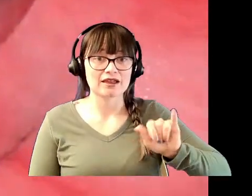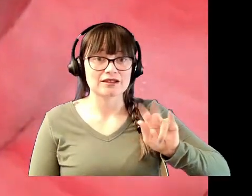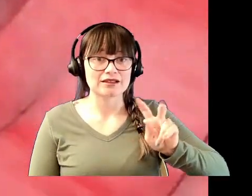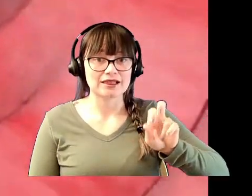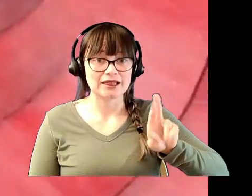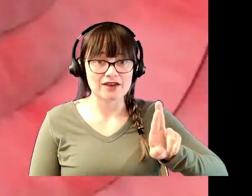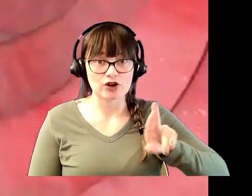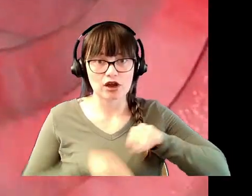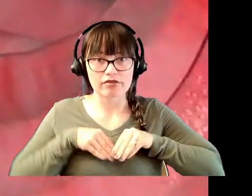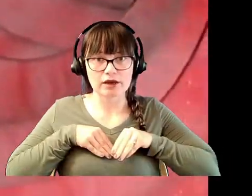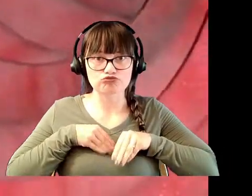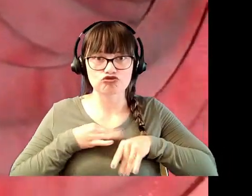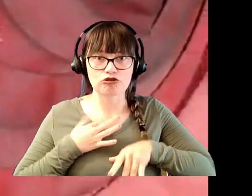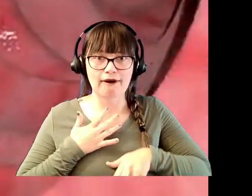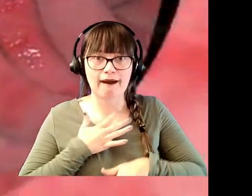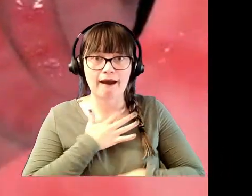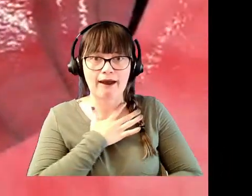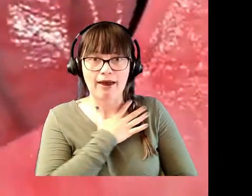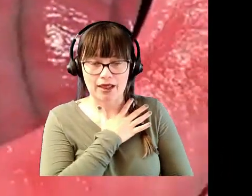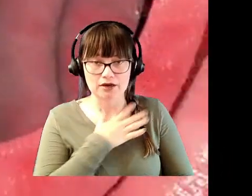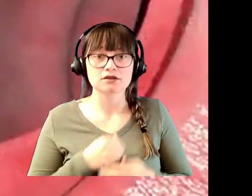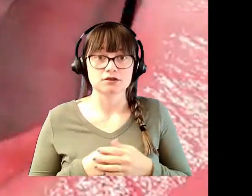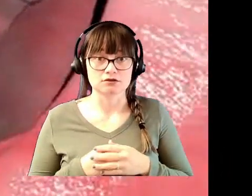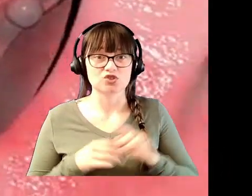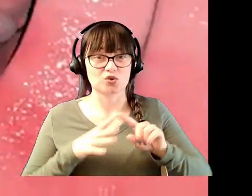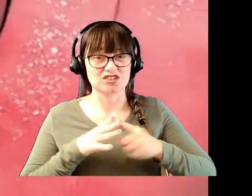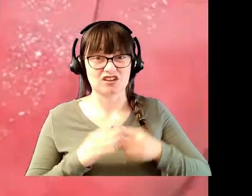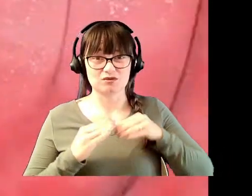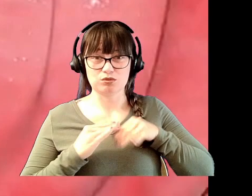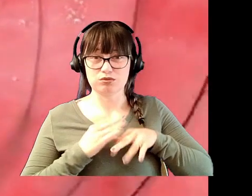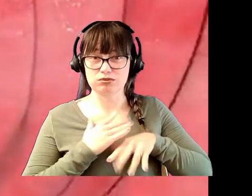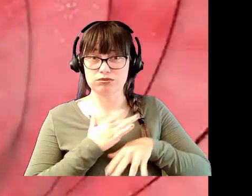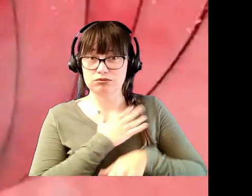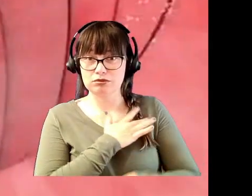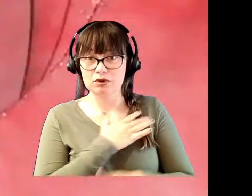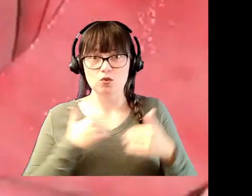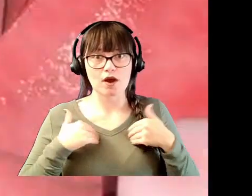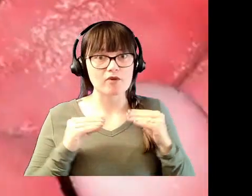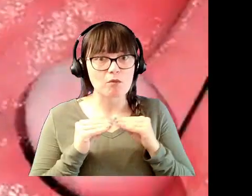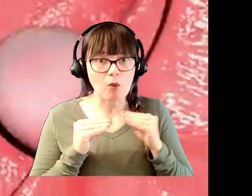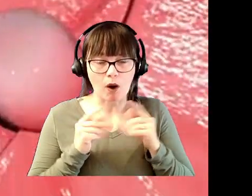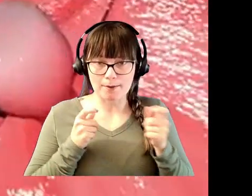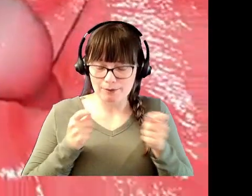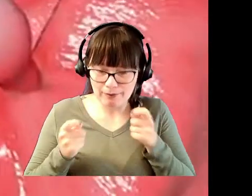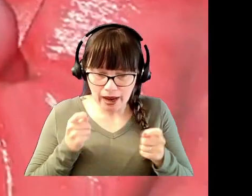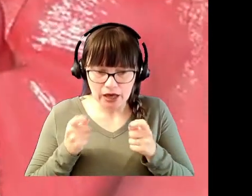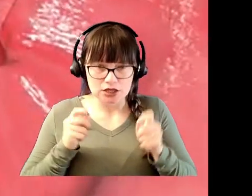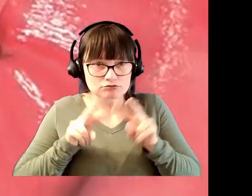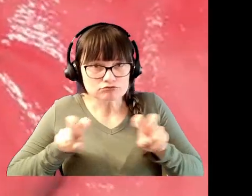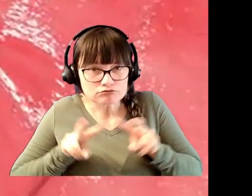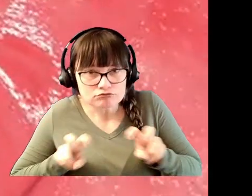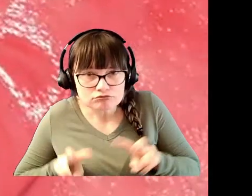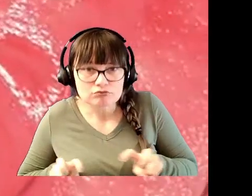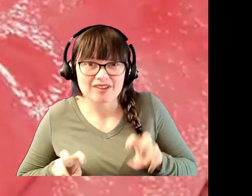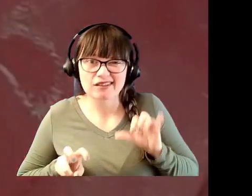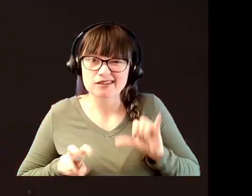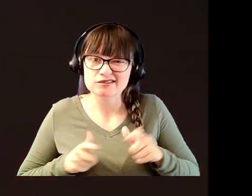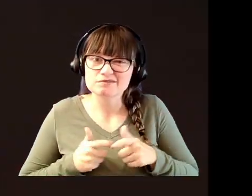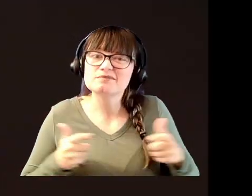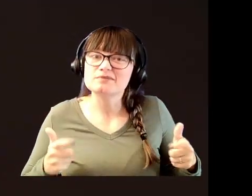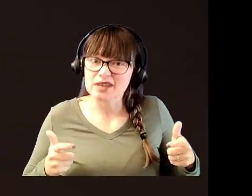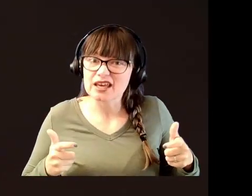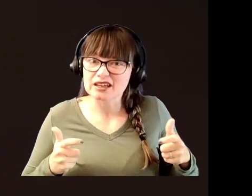of your body, because once it starts spreading to different parts of your body, then you've got a lot more to manage. You've got a much bigger battle on your